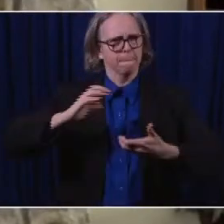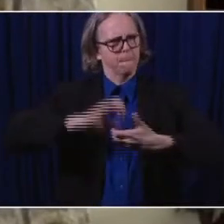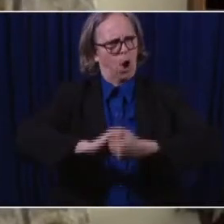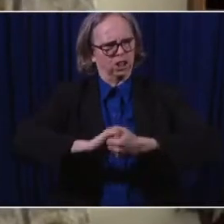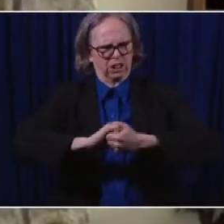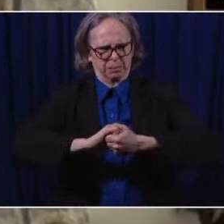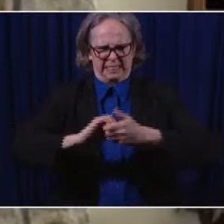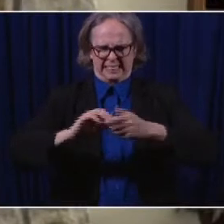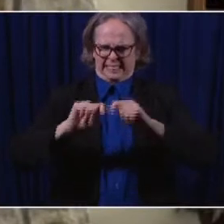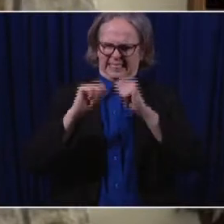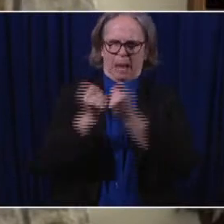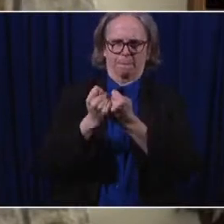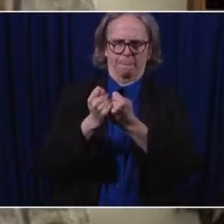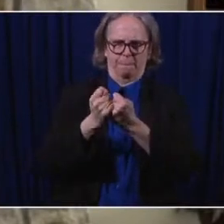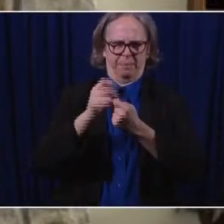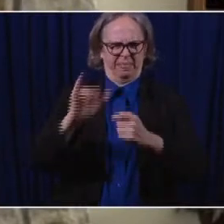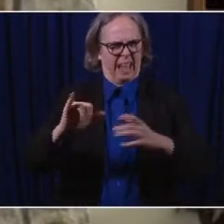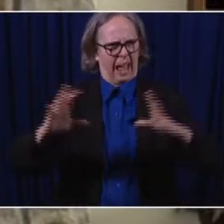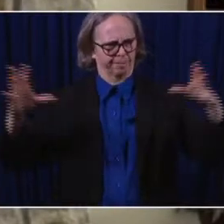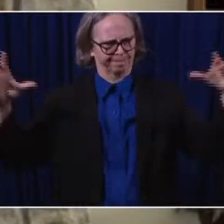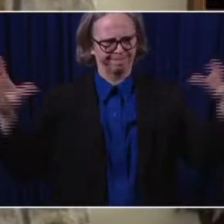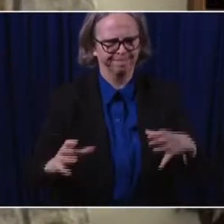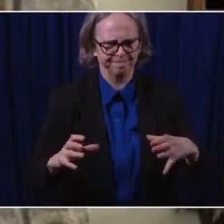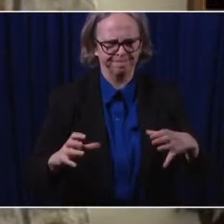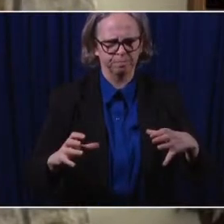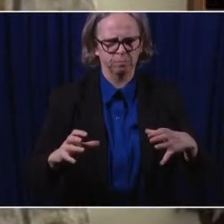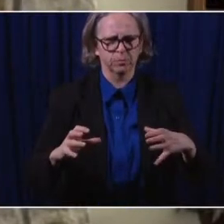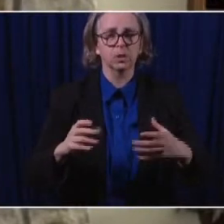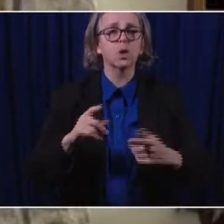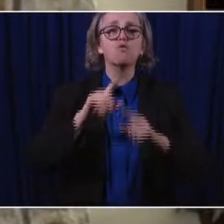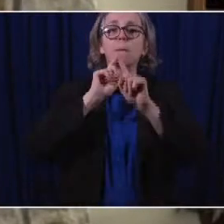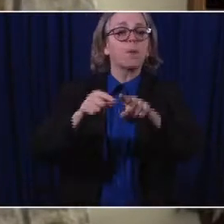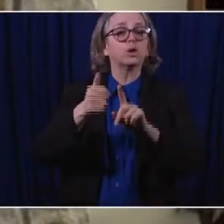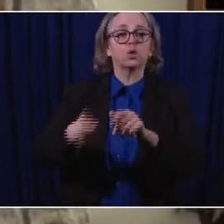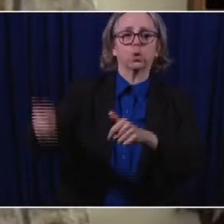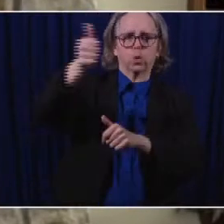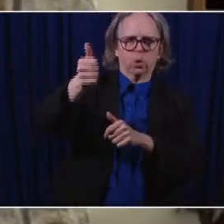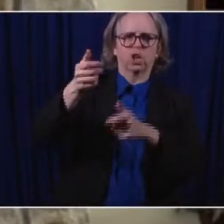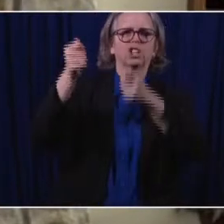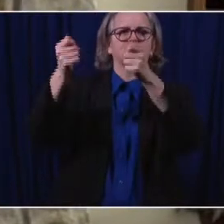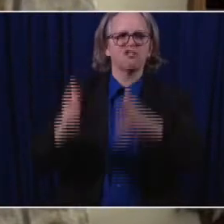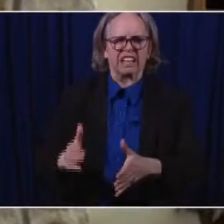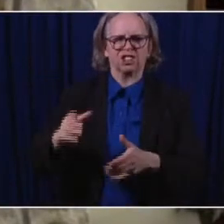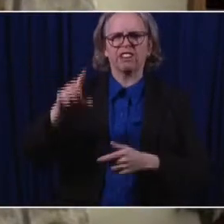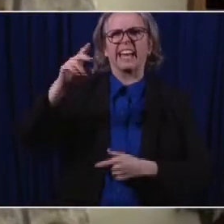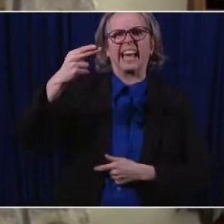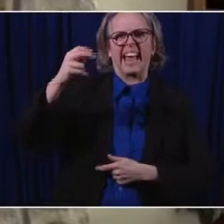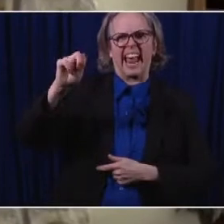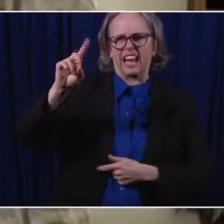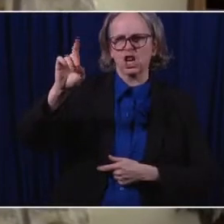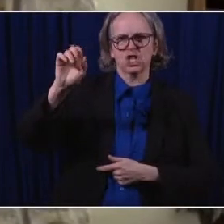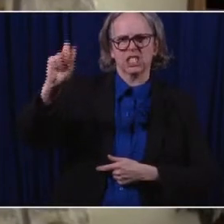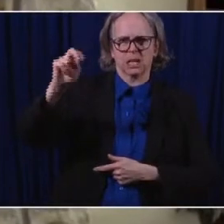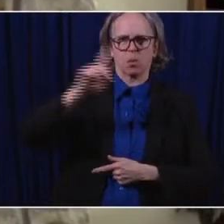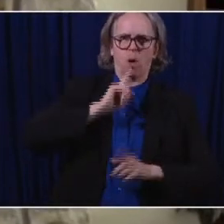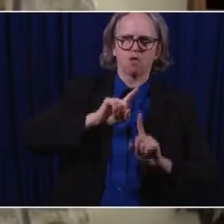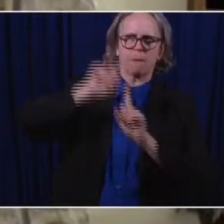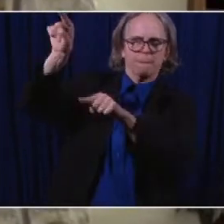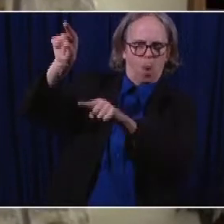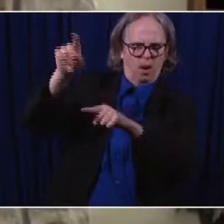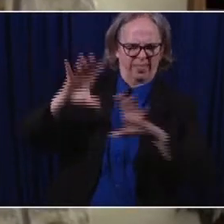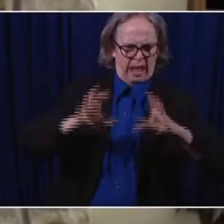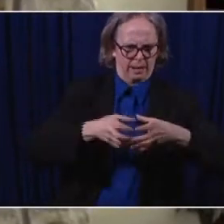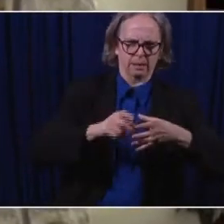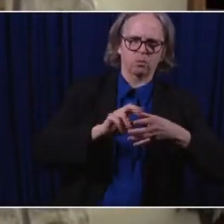and is reporting to Director Henderson. This team will include highly skilled experts. Most of them are